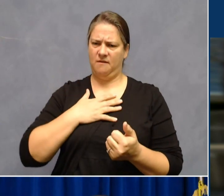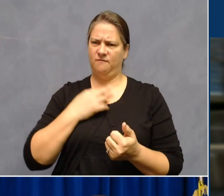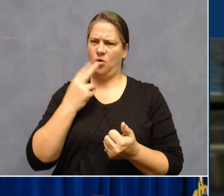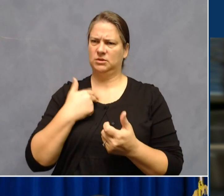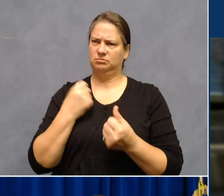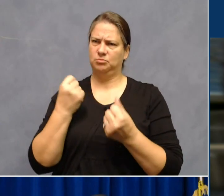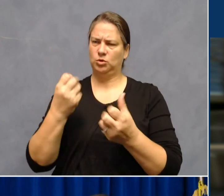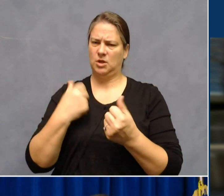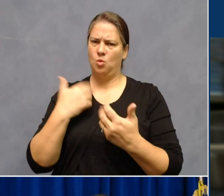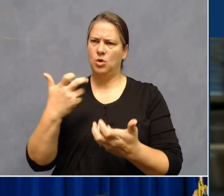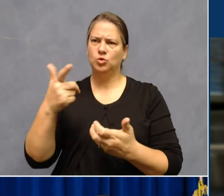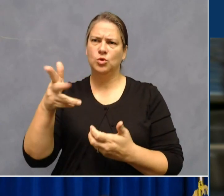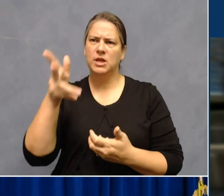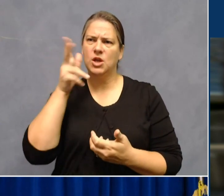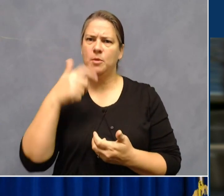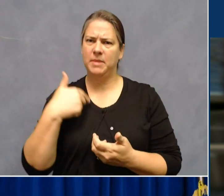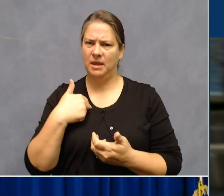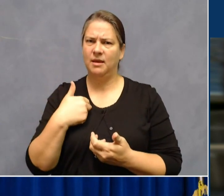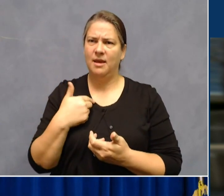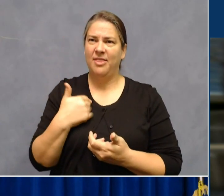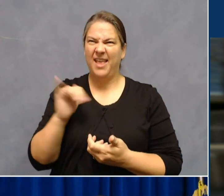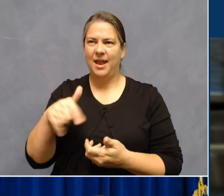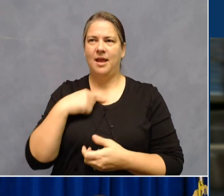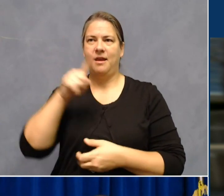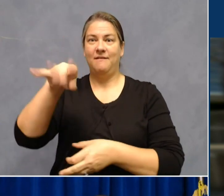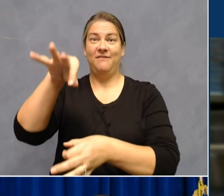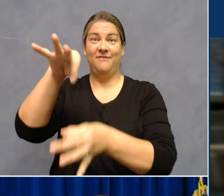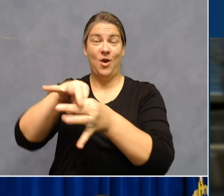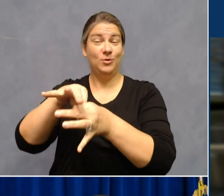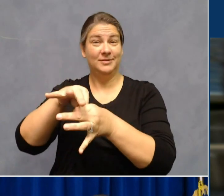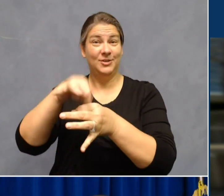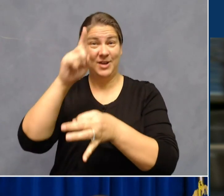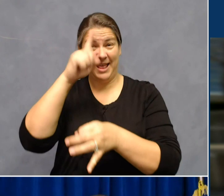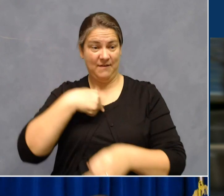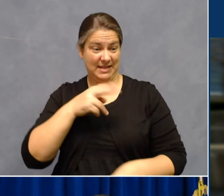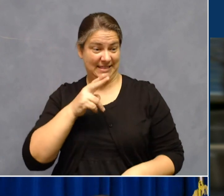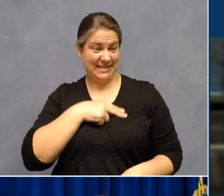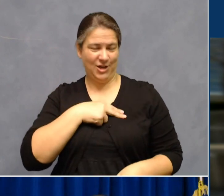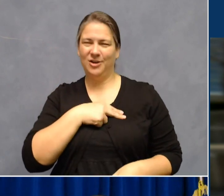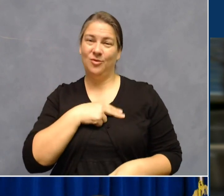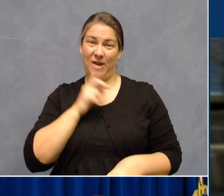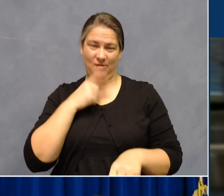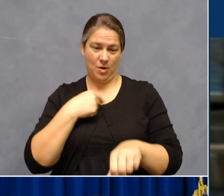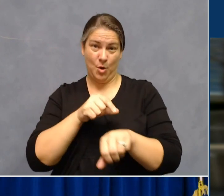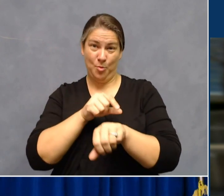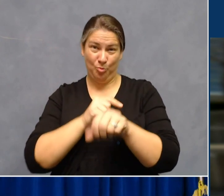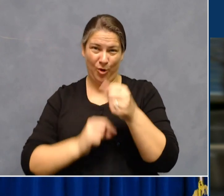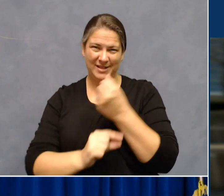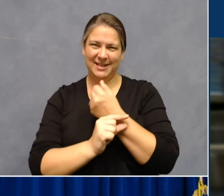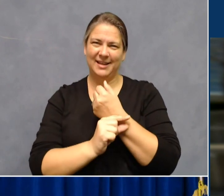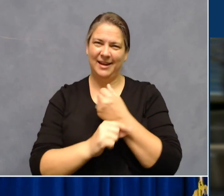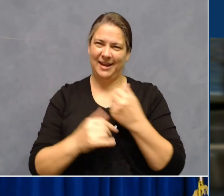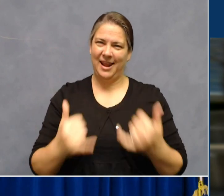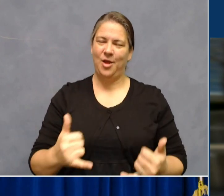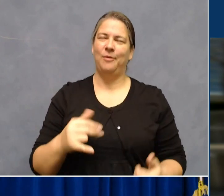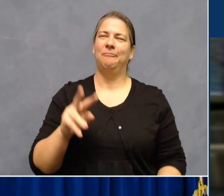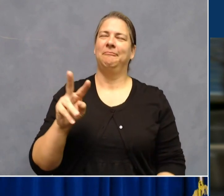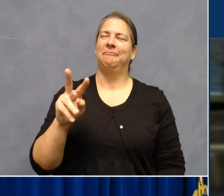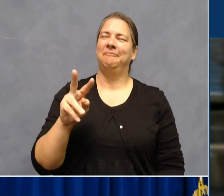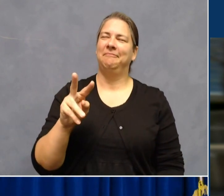because some places don't have stickers. They have bracelets. I know that's been contentious, but really, I mean, for all things to be